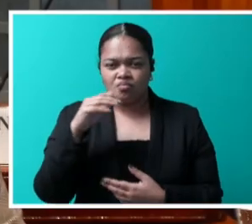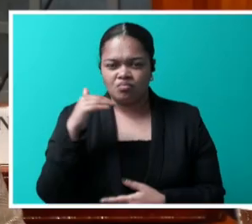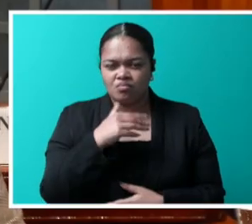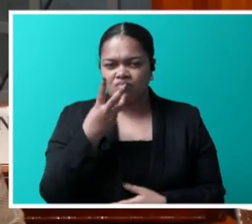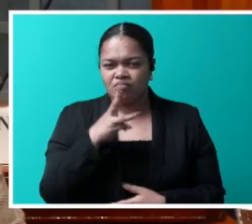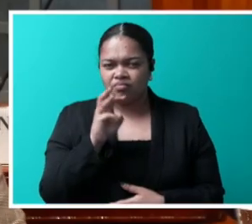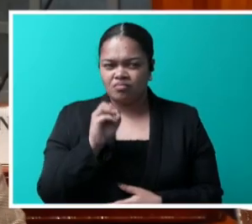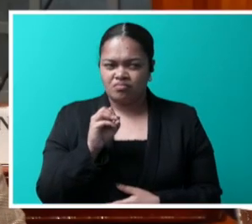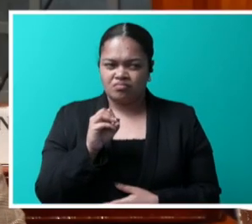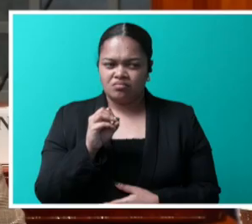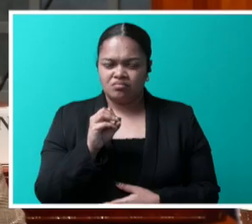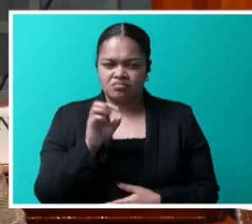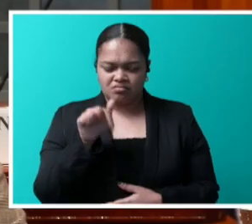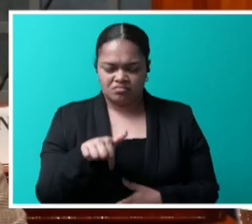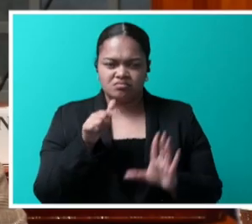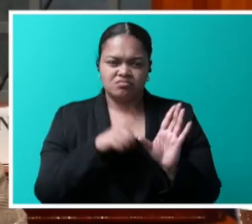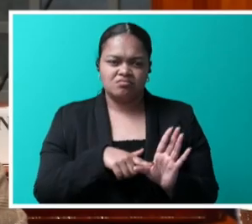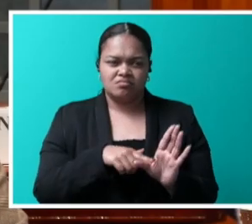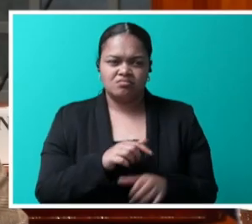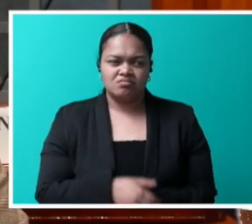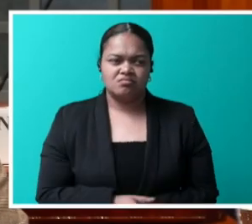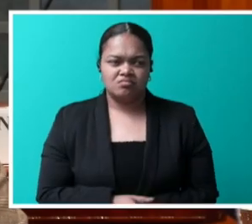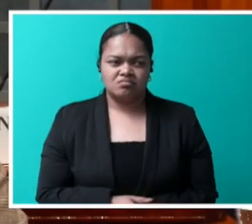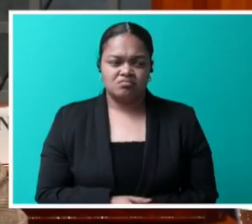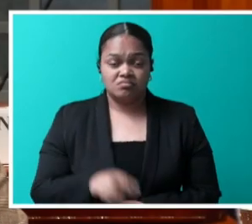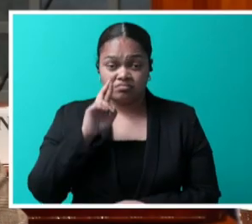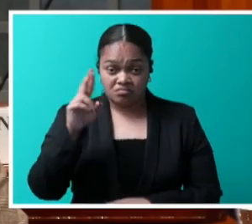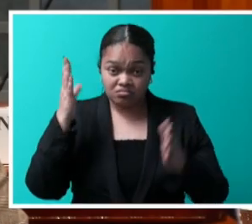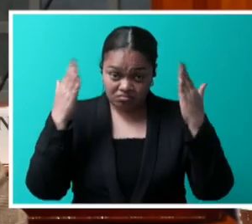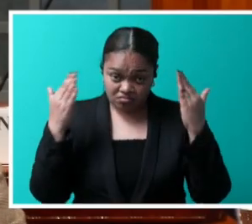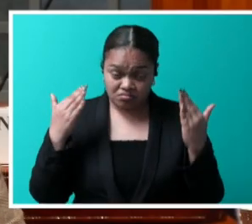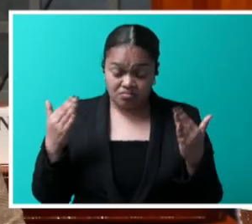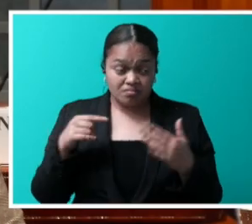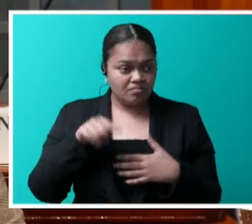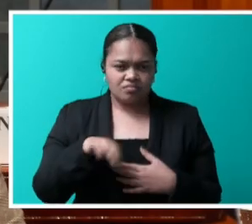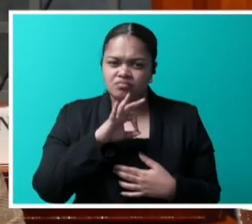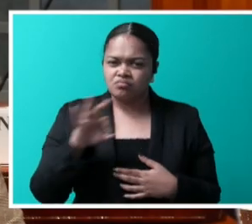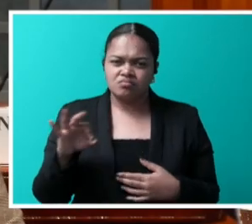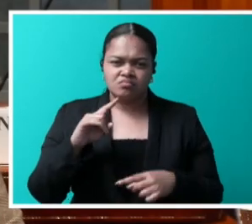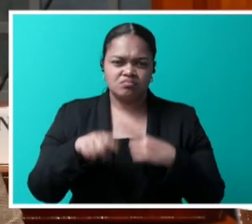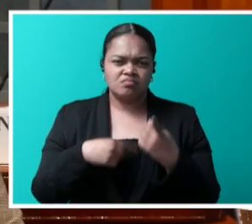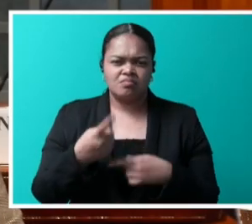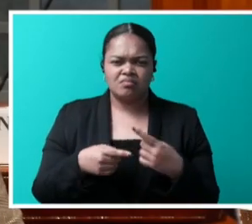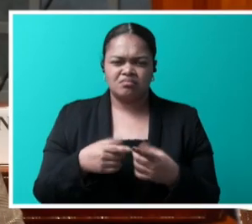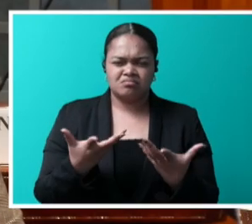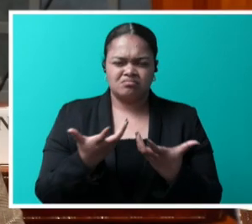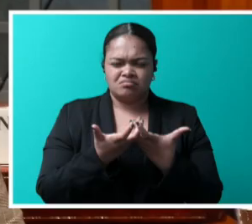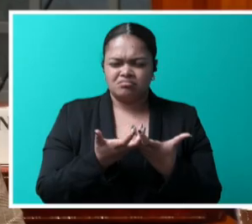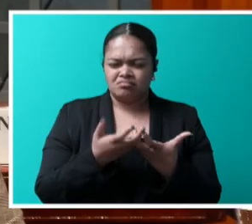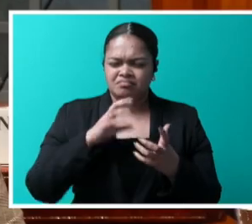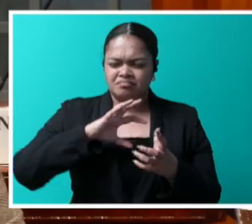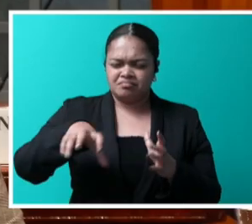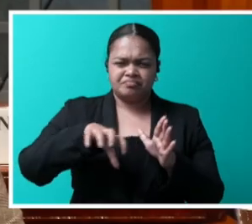130 this year. Mr. Speaker, this is not a marginal gain. This